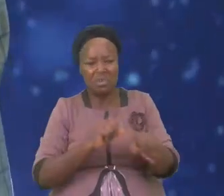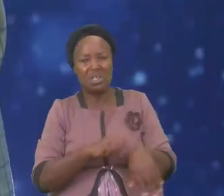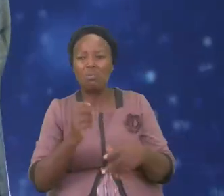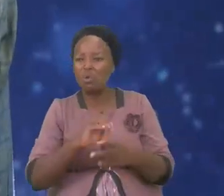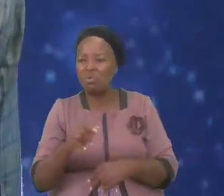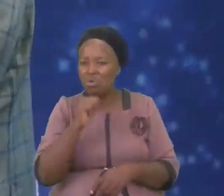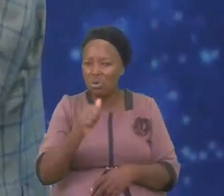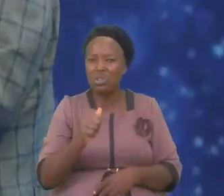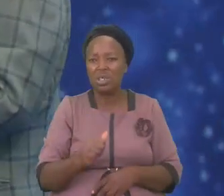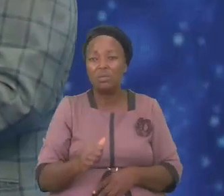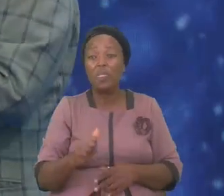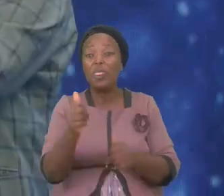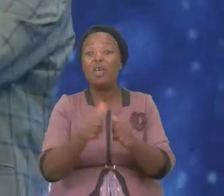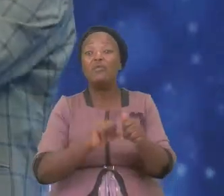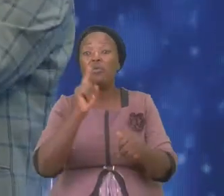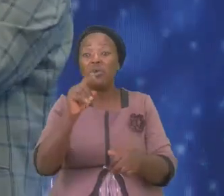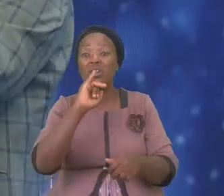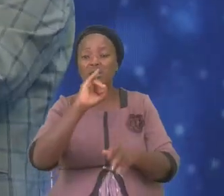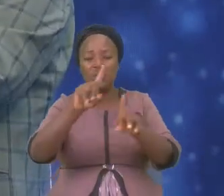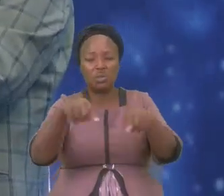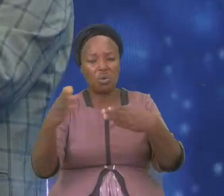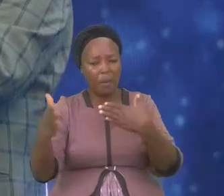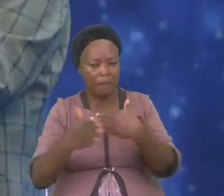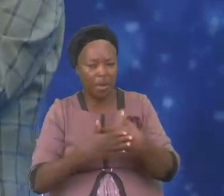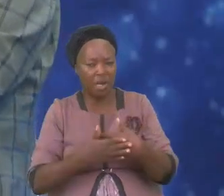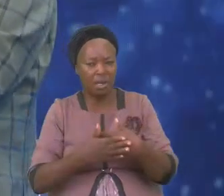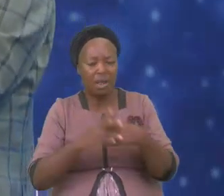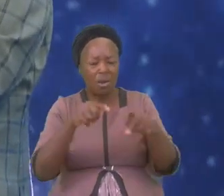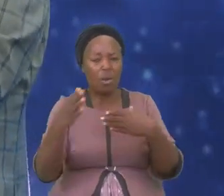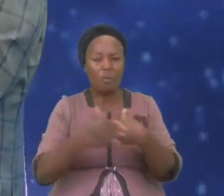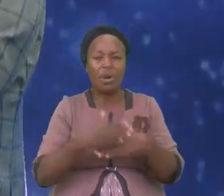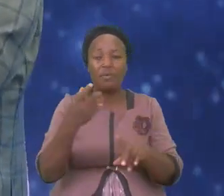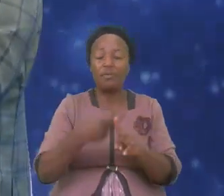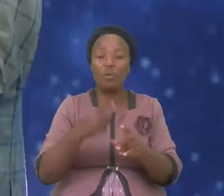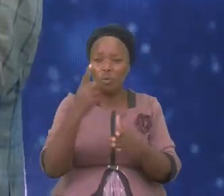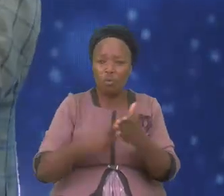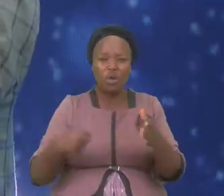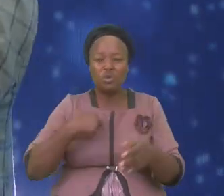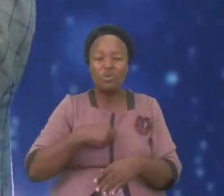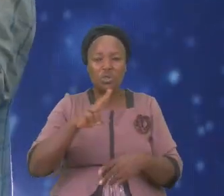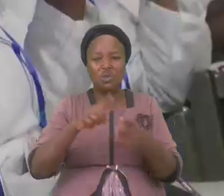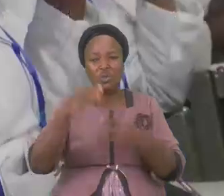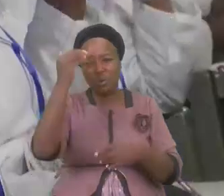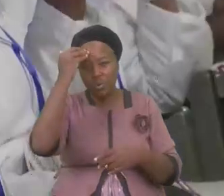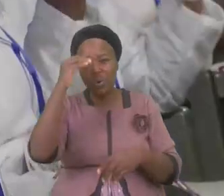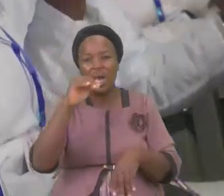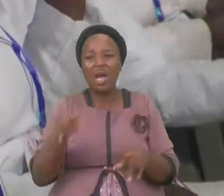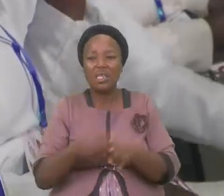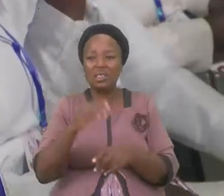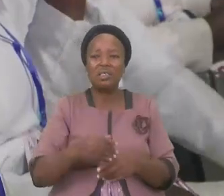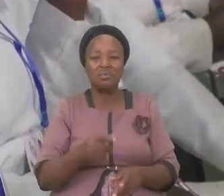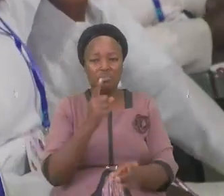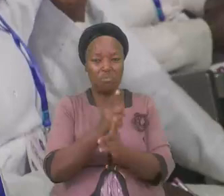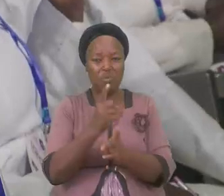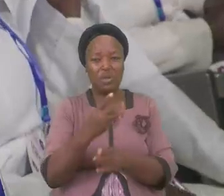gone back from what we used to know as the right thing, as the proper thing, as the righteous life, as the